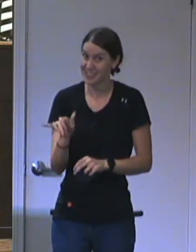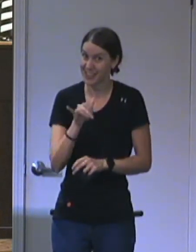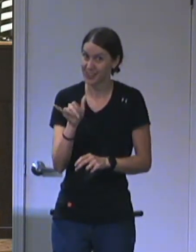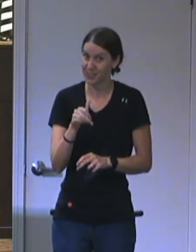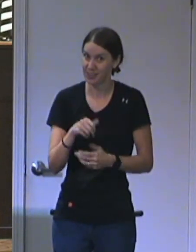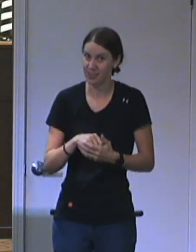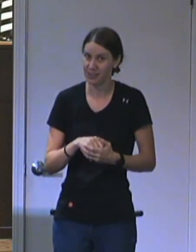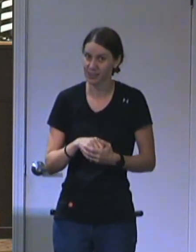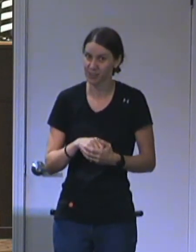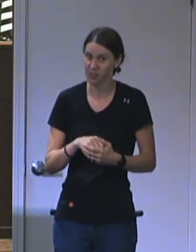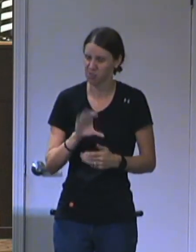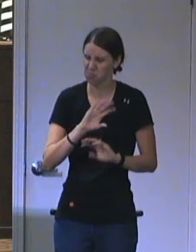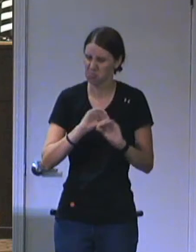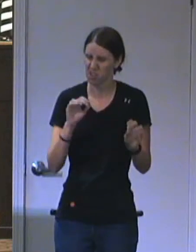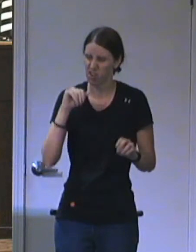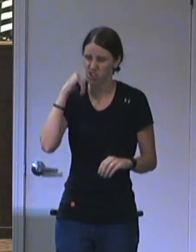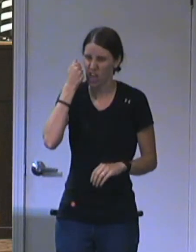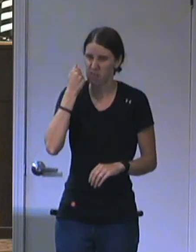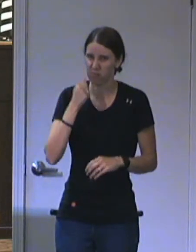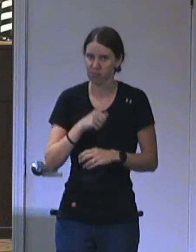And they're shameless about it.